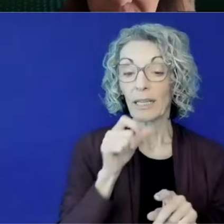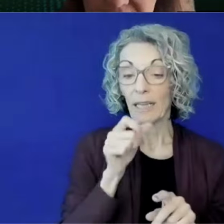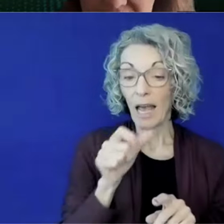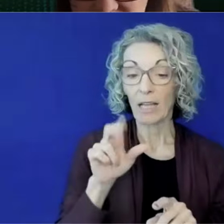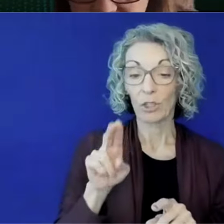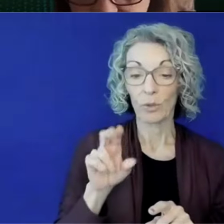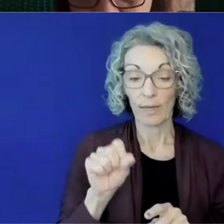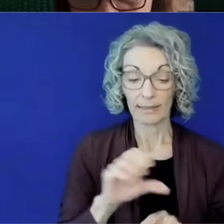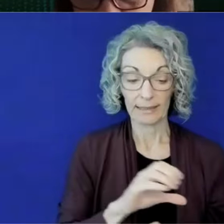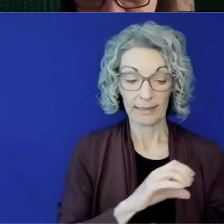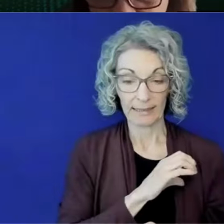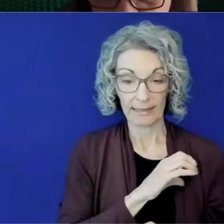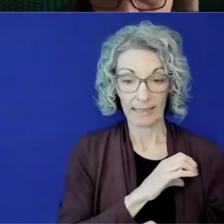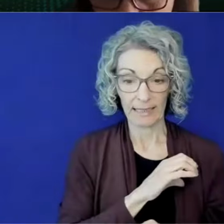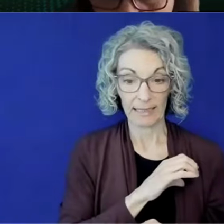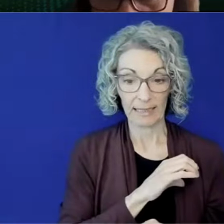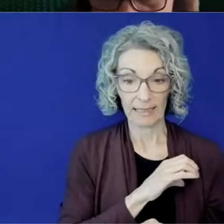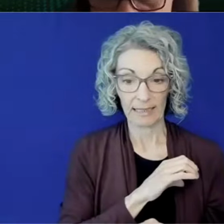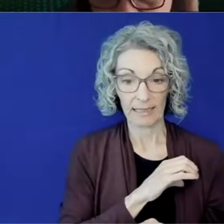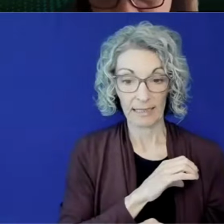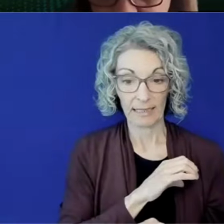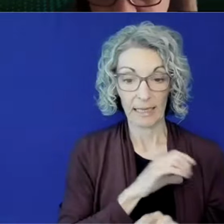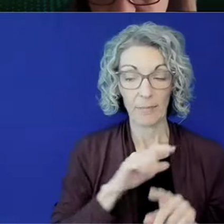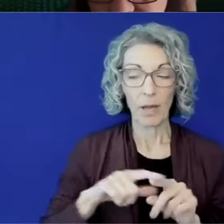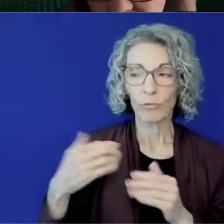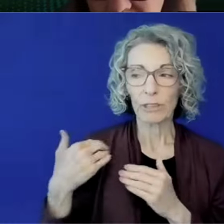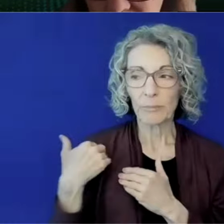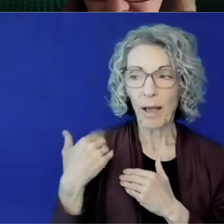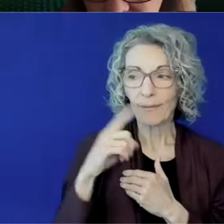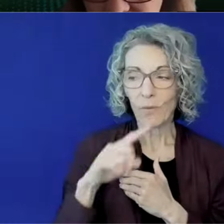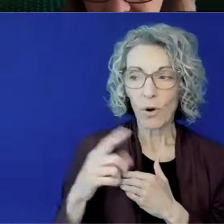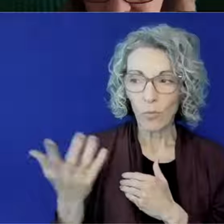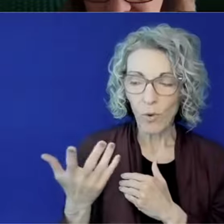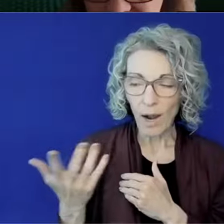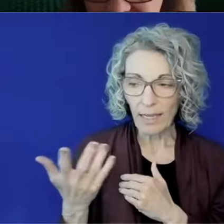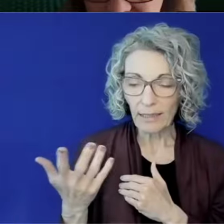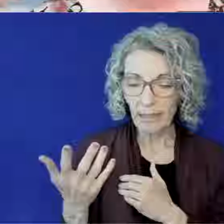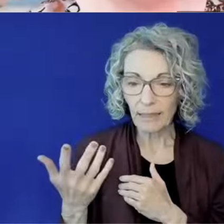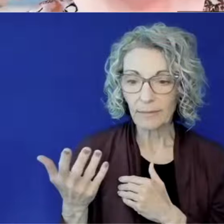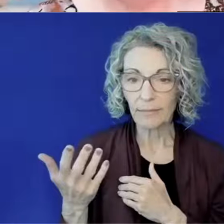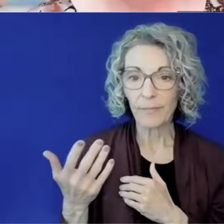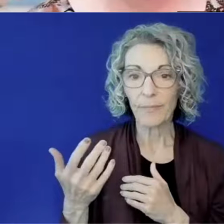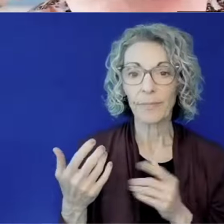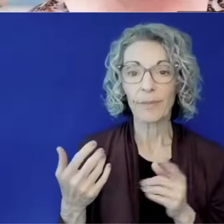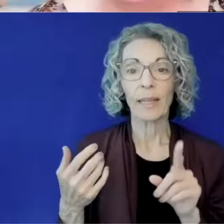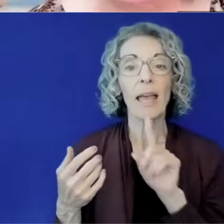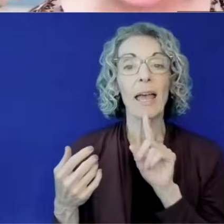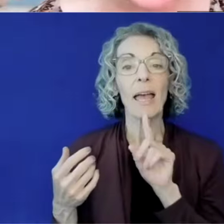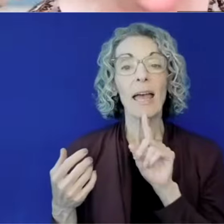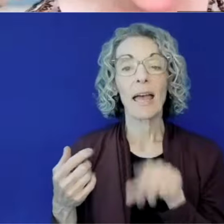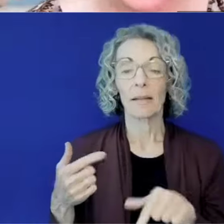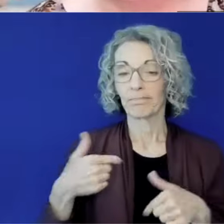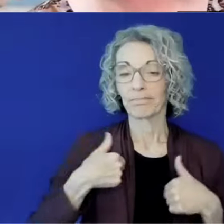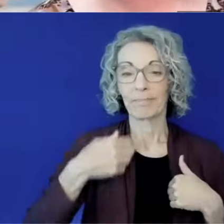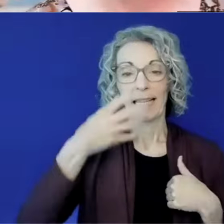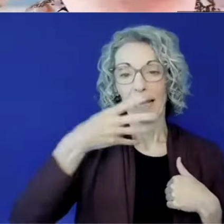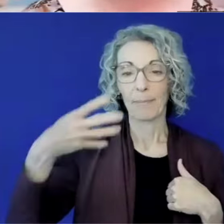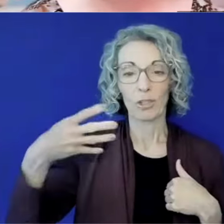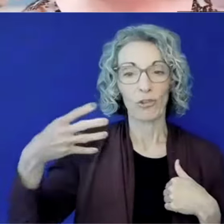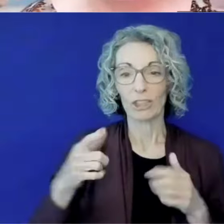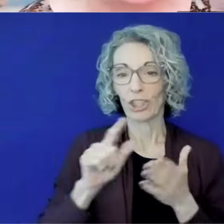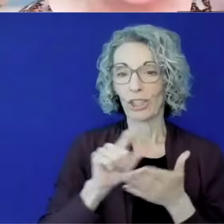green card, but I don't know about responsible for what. So maybe we could get a bit of clarification. I'm not an immigration attorney, so